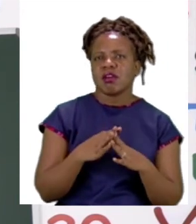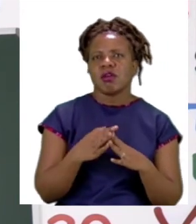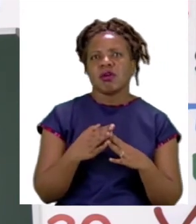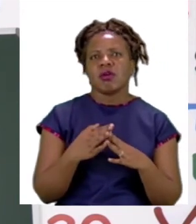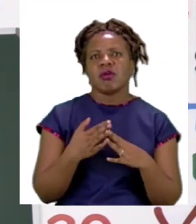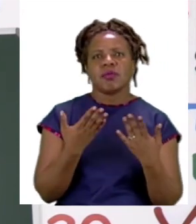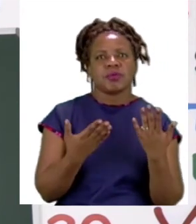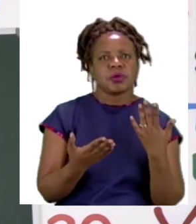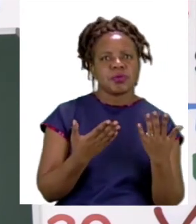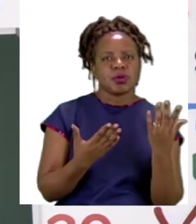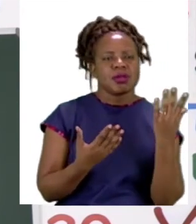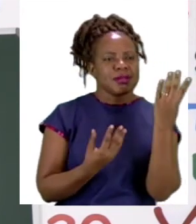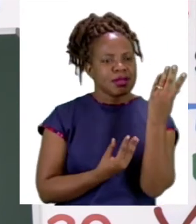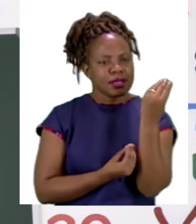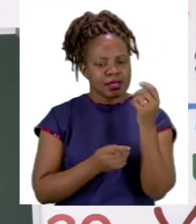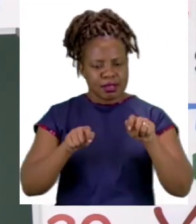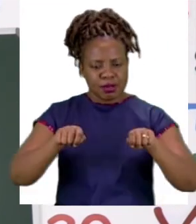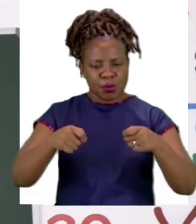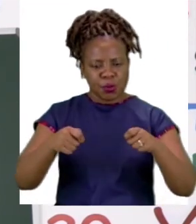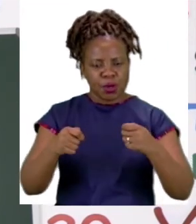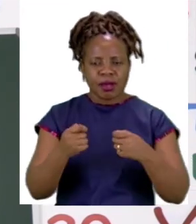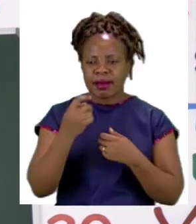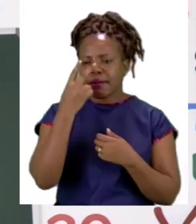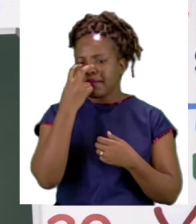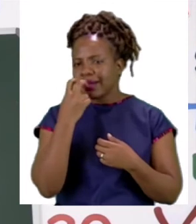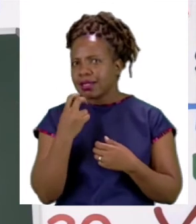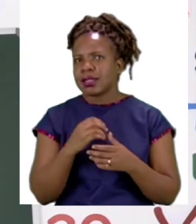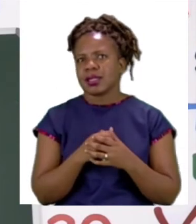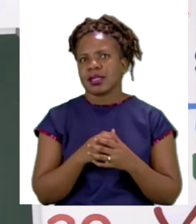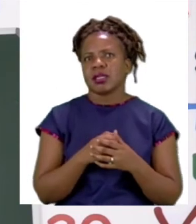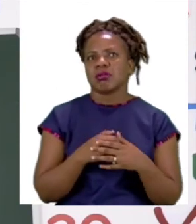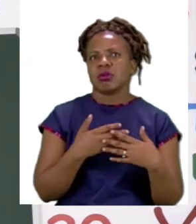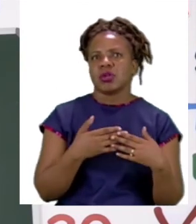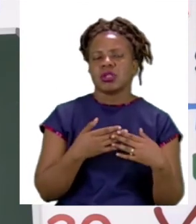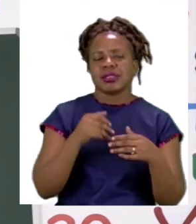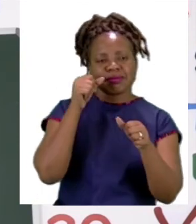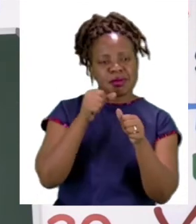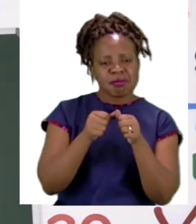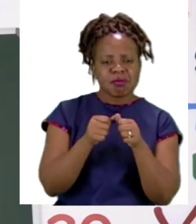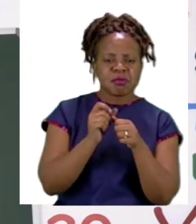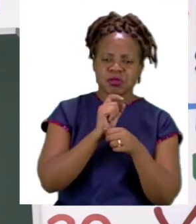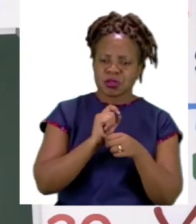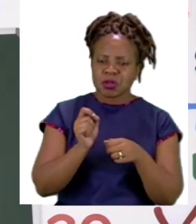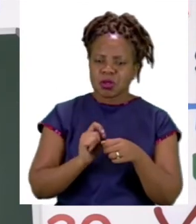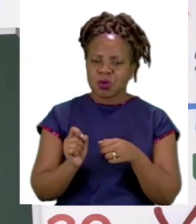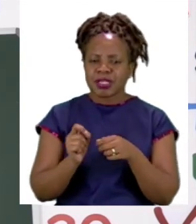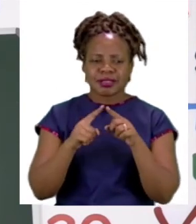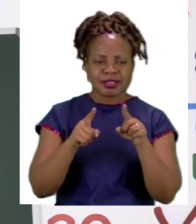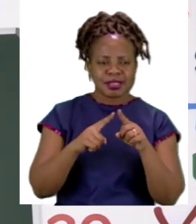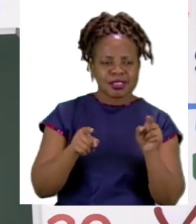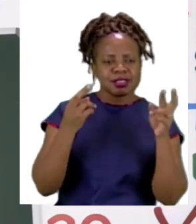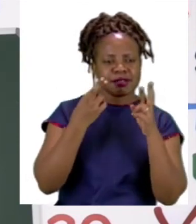colors. And then you can even tell me what you do in the different rooms. In the bathroom, we take a